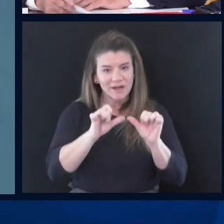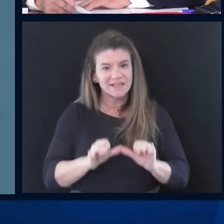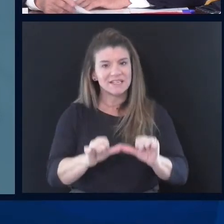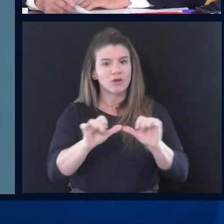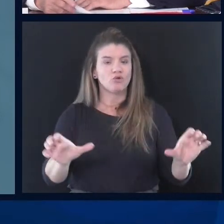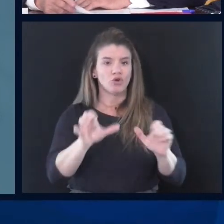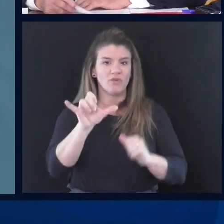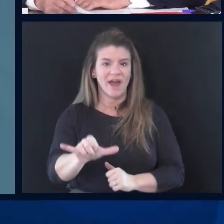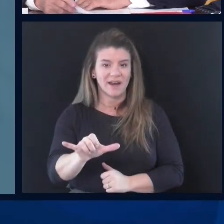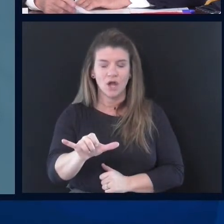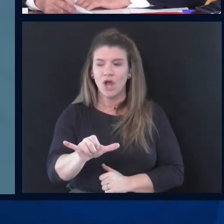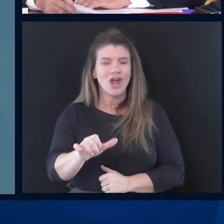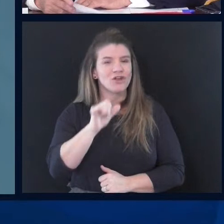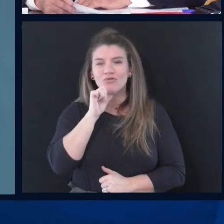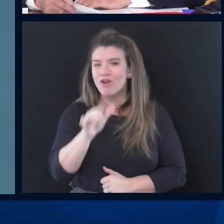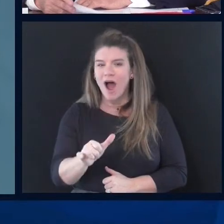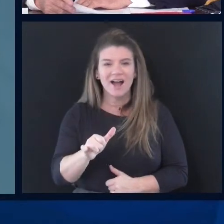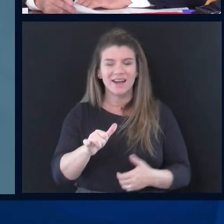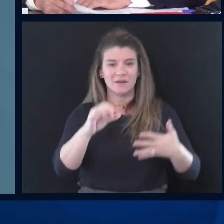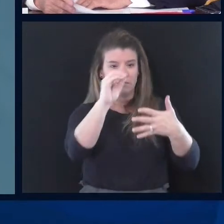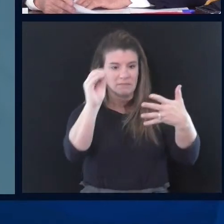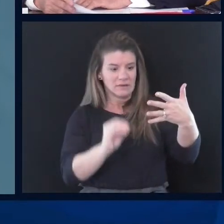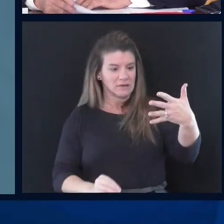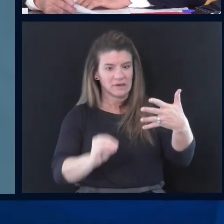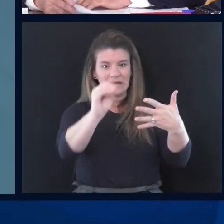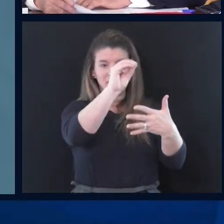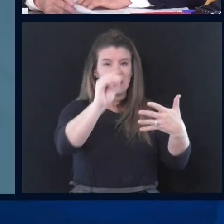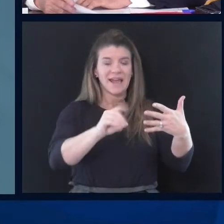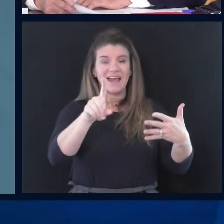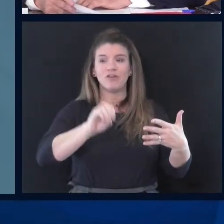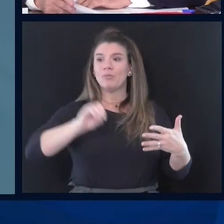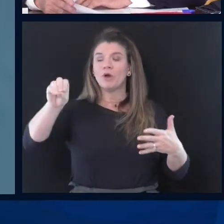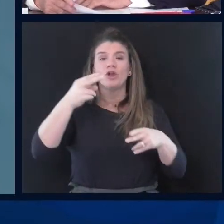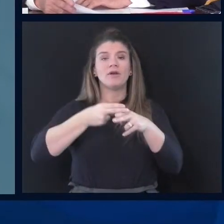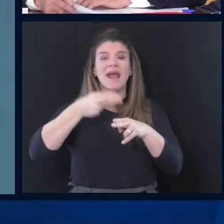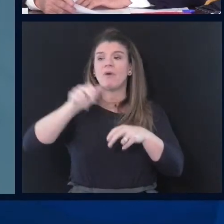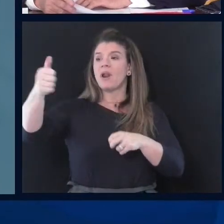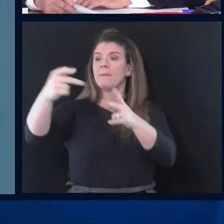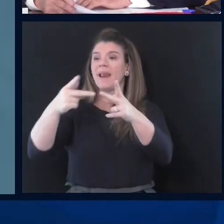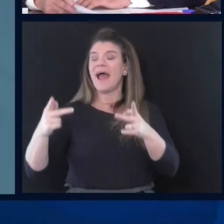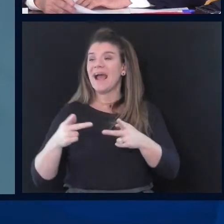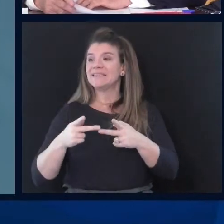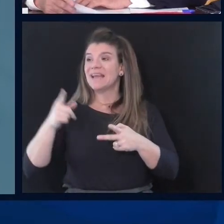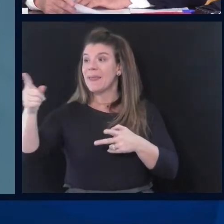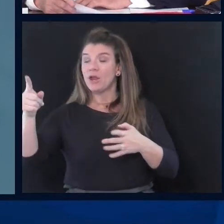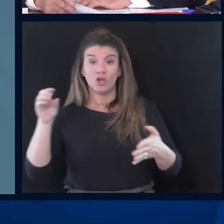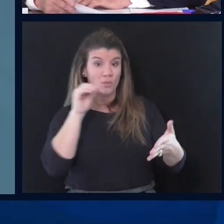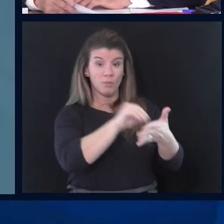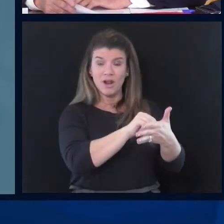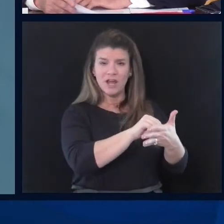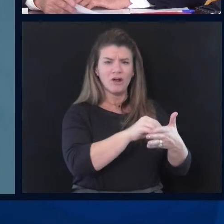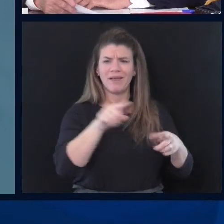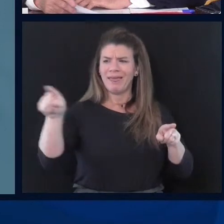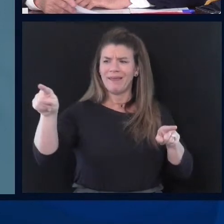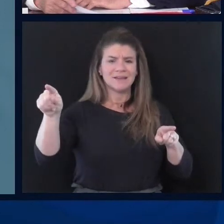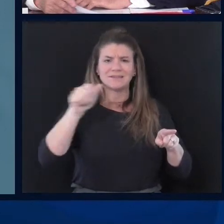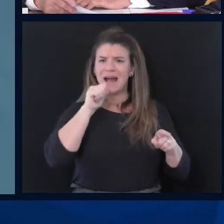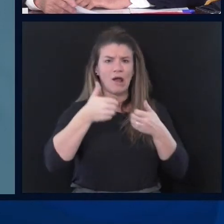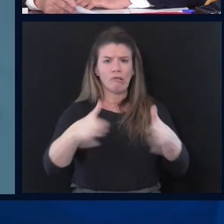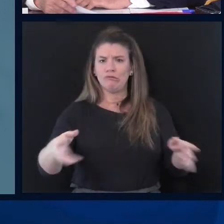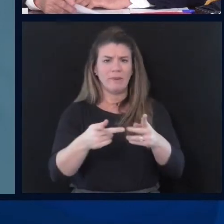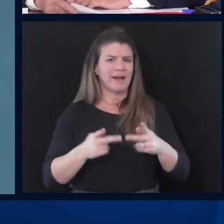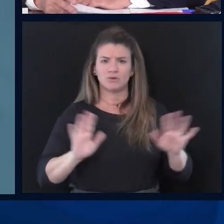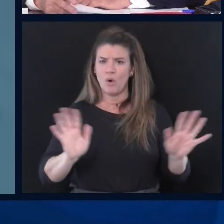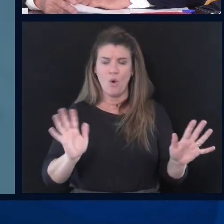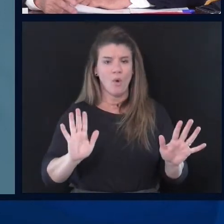pre-register. You will not lose your spot on a wait list or in line. if you pre-register. Absolutely, it will